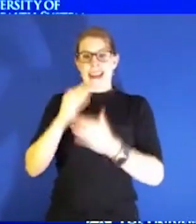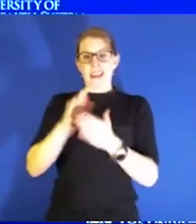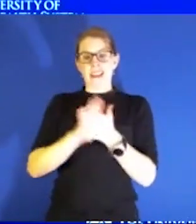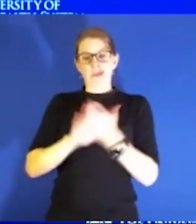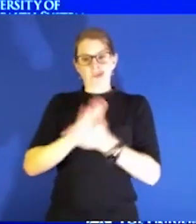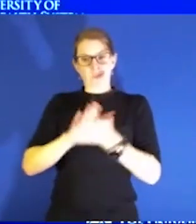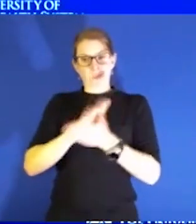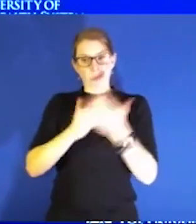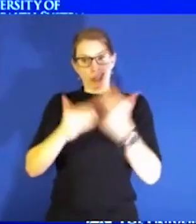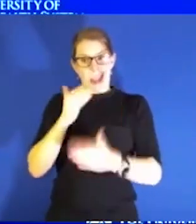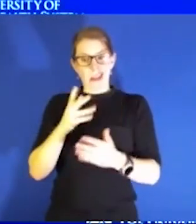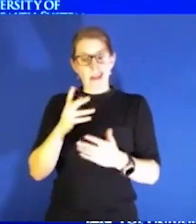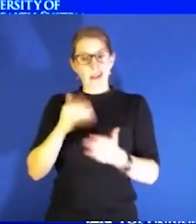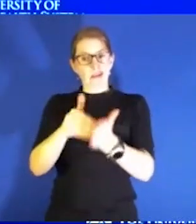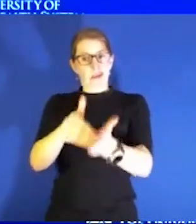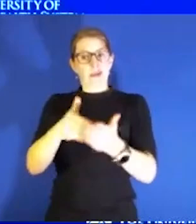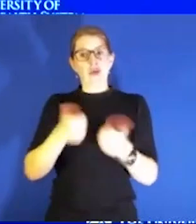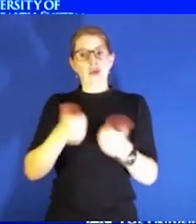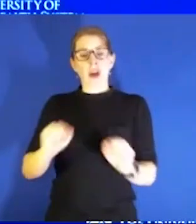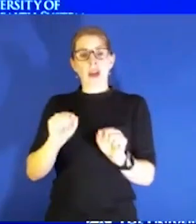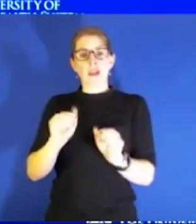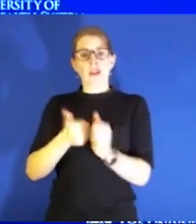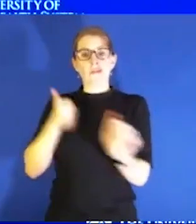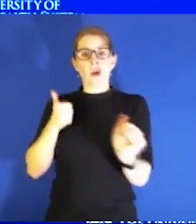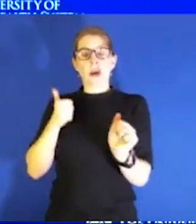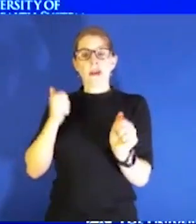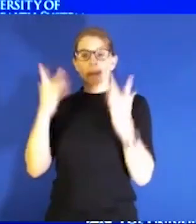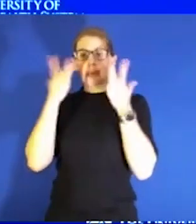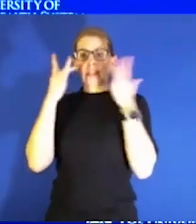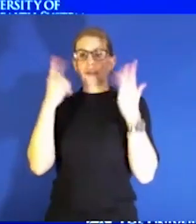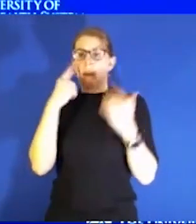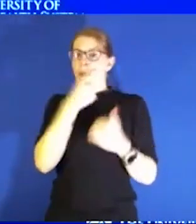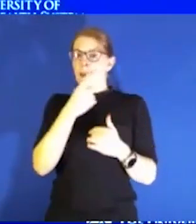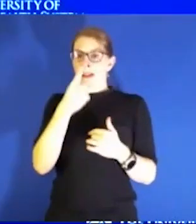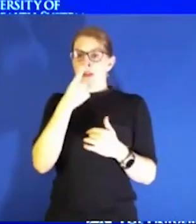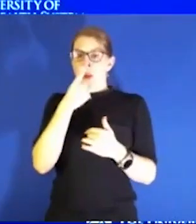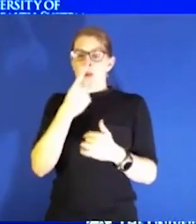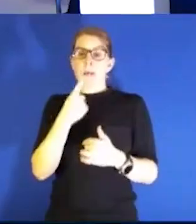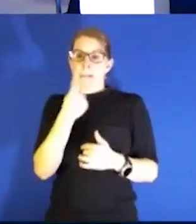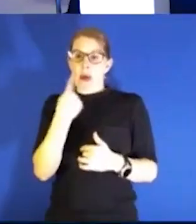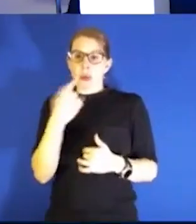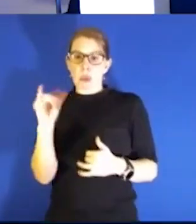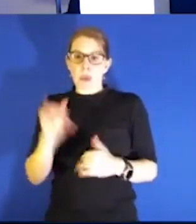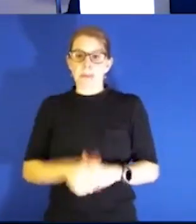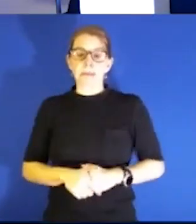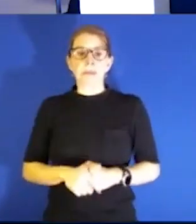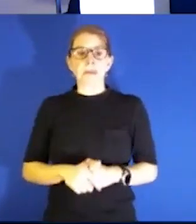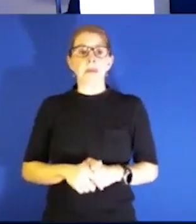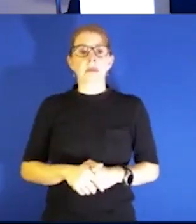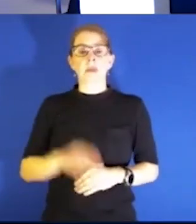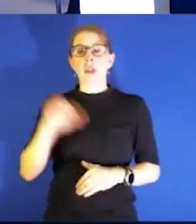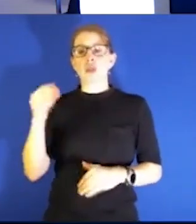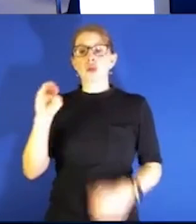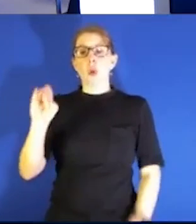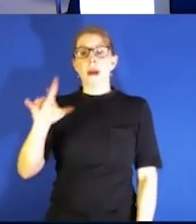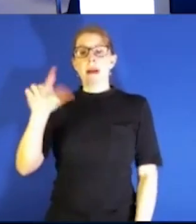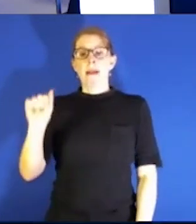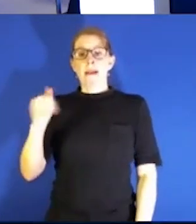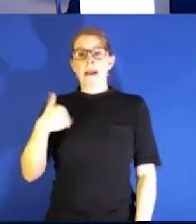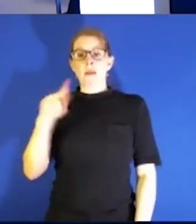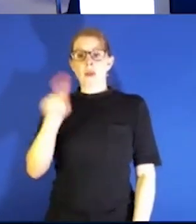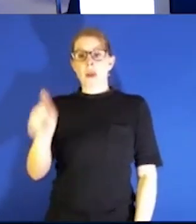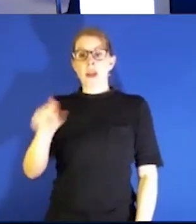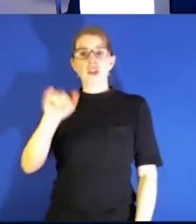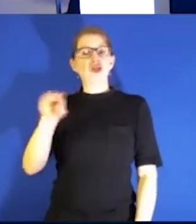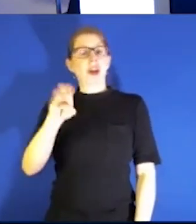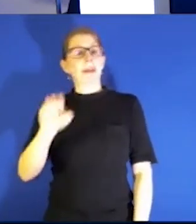frequently, trying to avoid putting your hands in your eyes, your nose, and your mouth as well. All right, Joe Ellen has a question. Jamie, how do you get